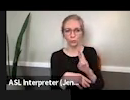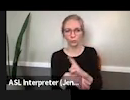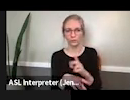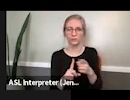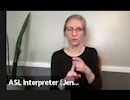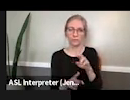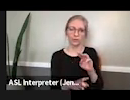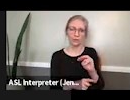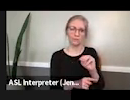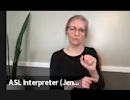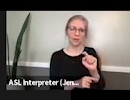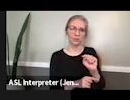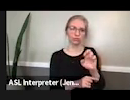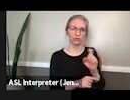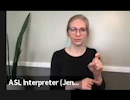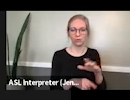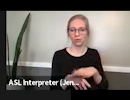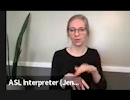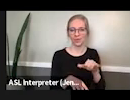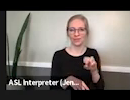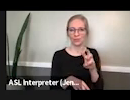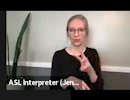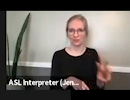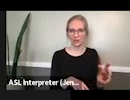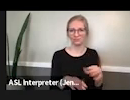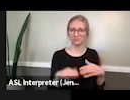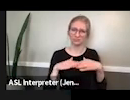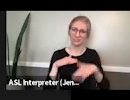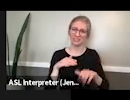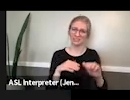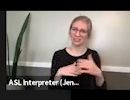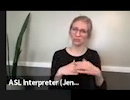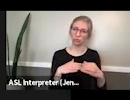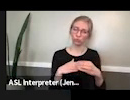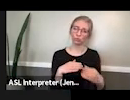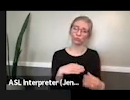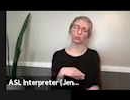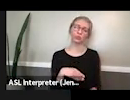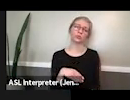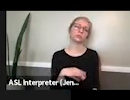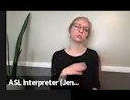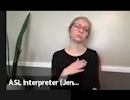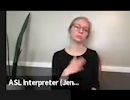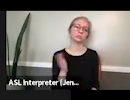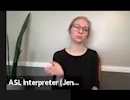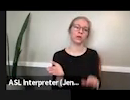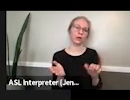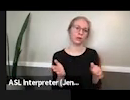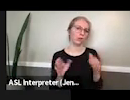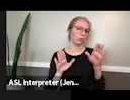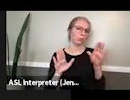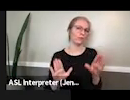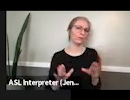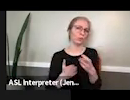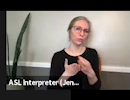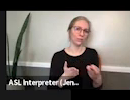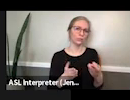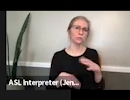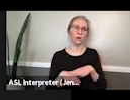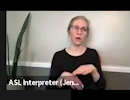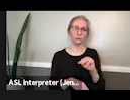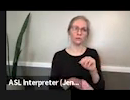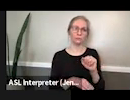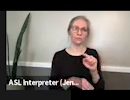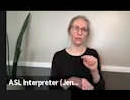site. They're all under $10. There's another wonderful resource on the matrix through the